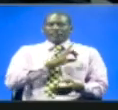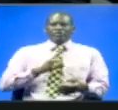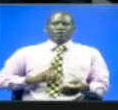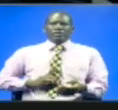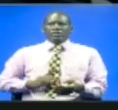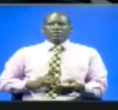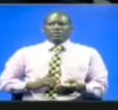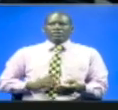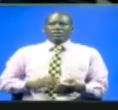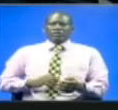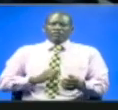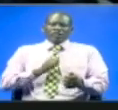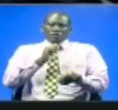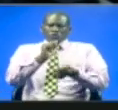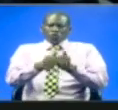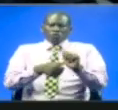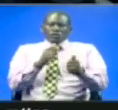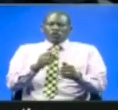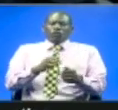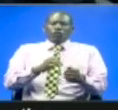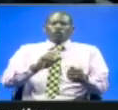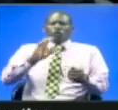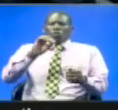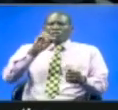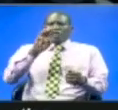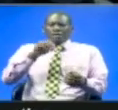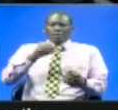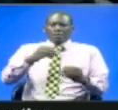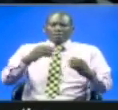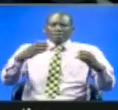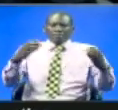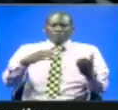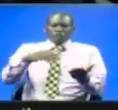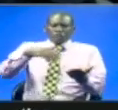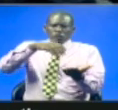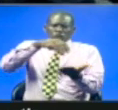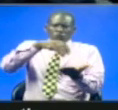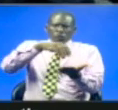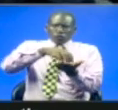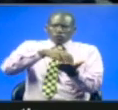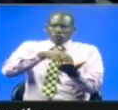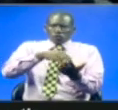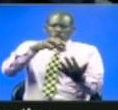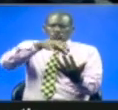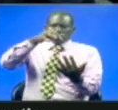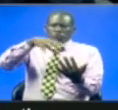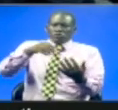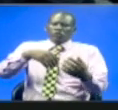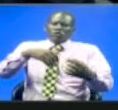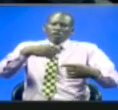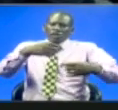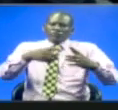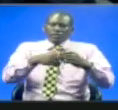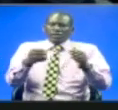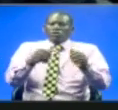The race for the all-important party ticket ahead of the August polls is on, with the ODM party first off the